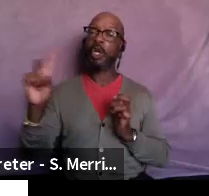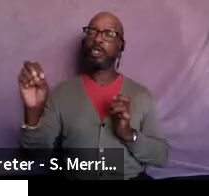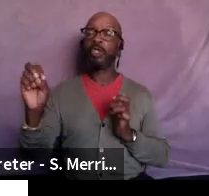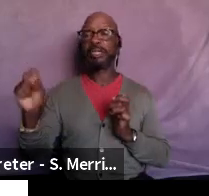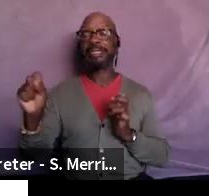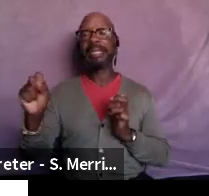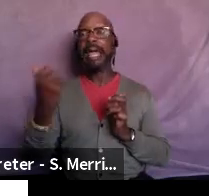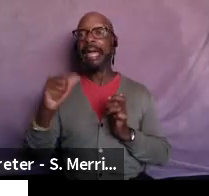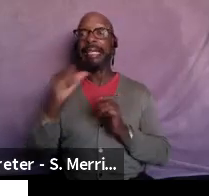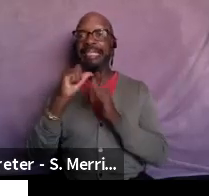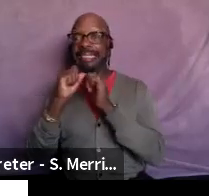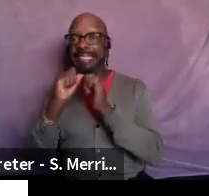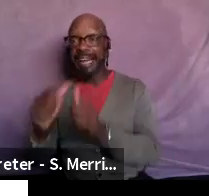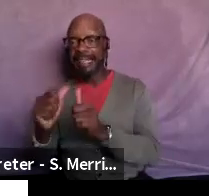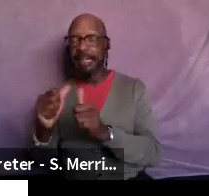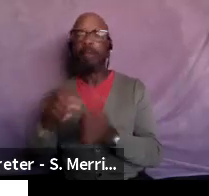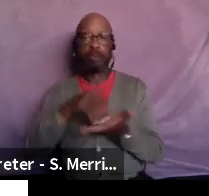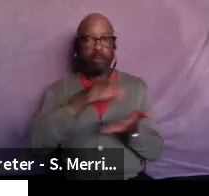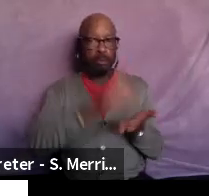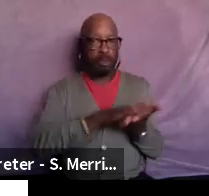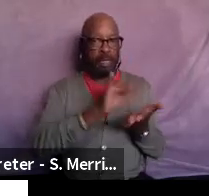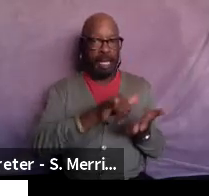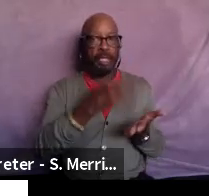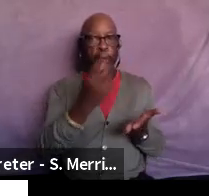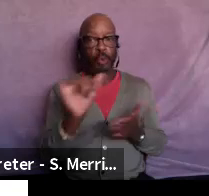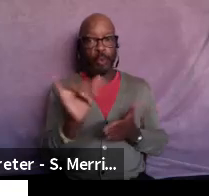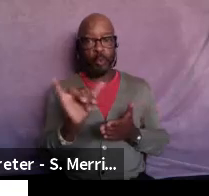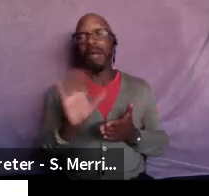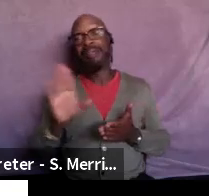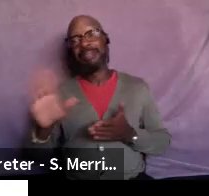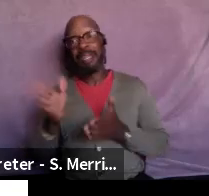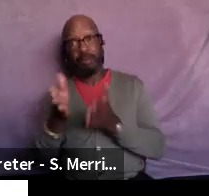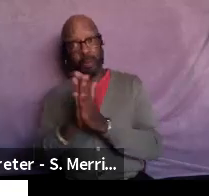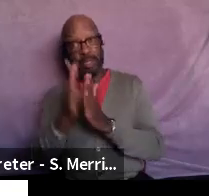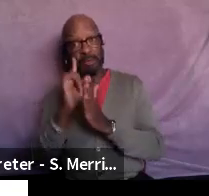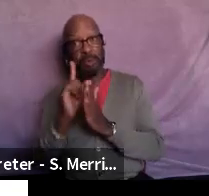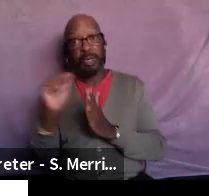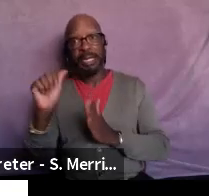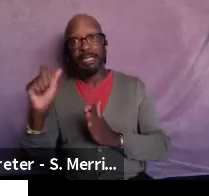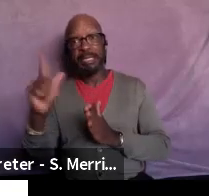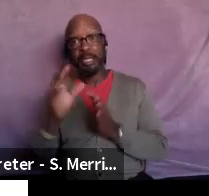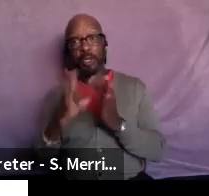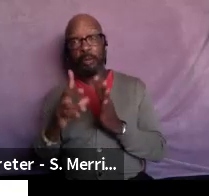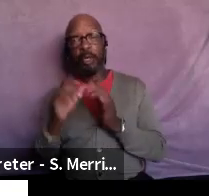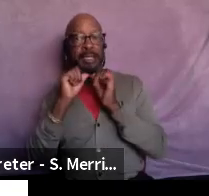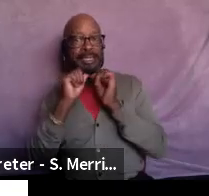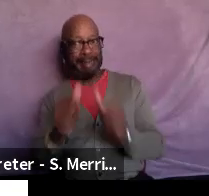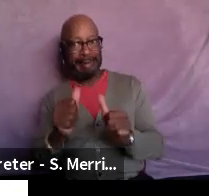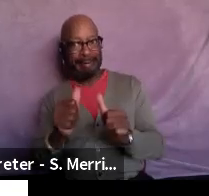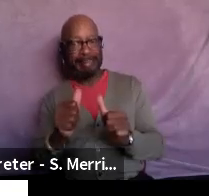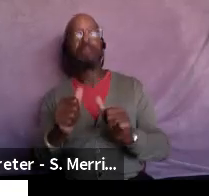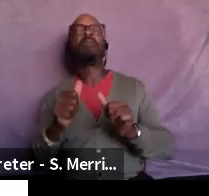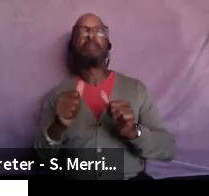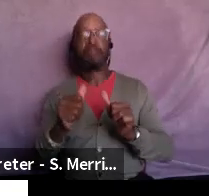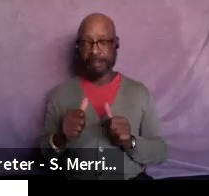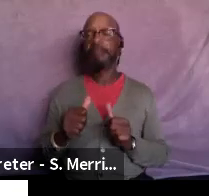a notice of their grievance procedures when a request for a sign language interpreter was denied, develop a process to determine whether interpreters